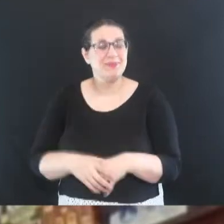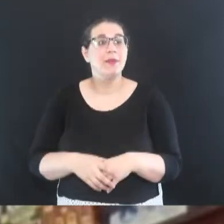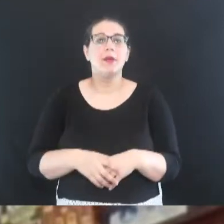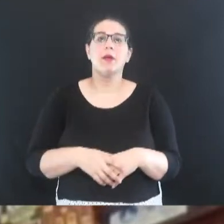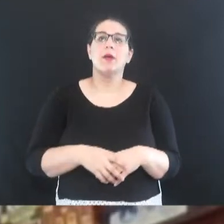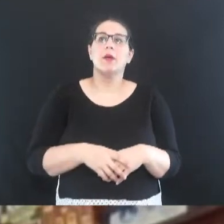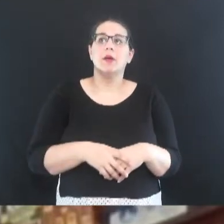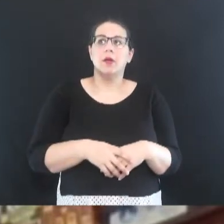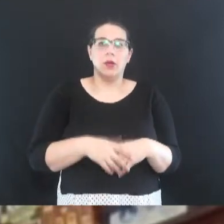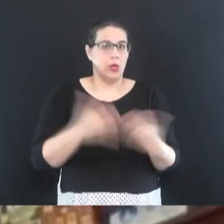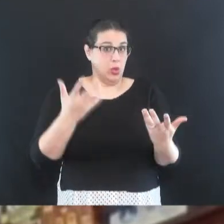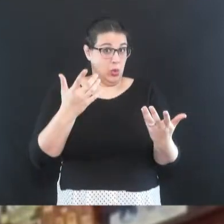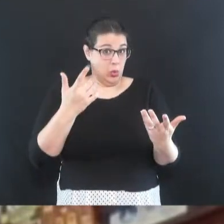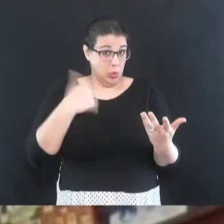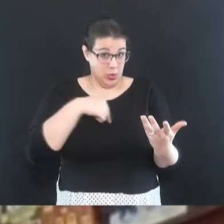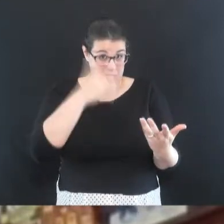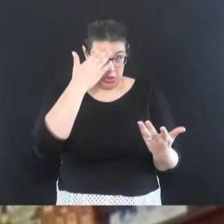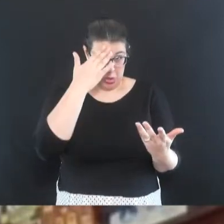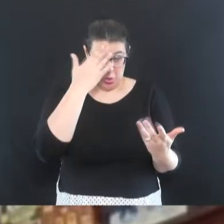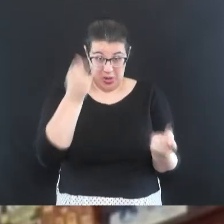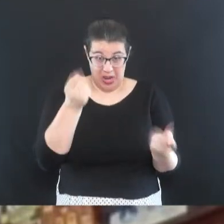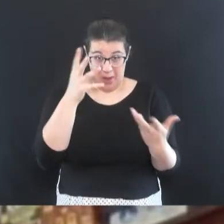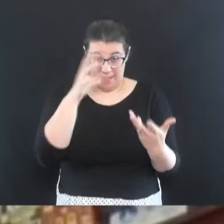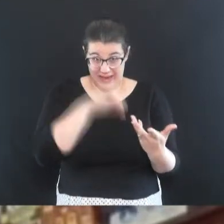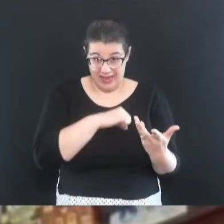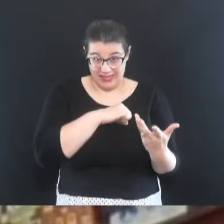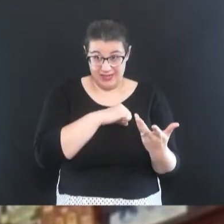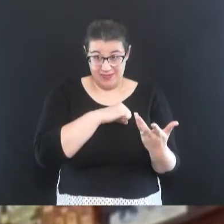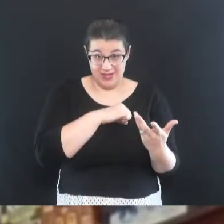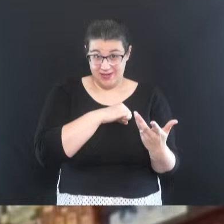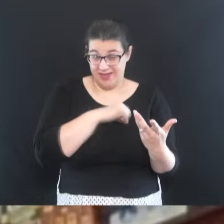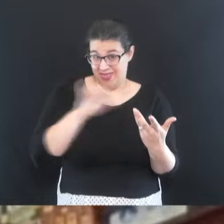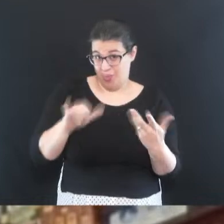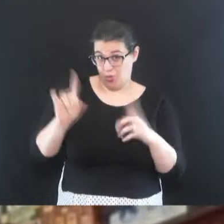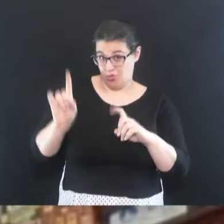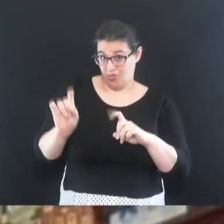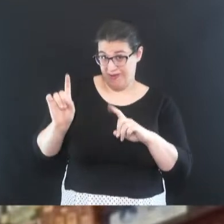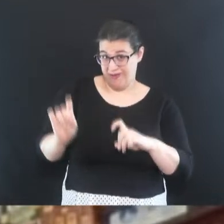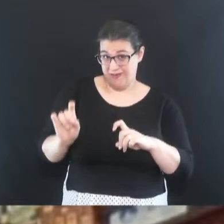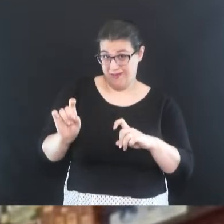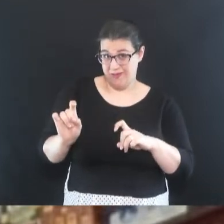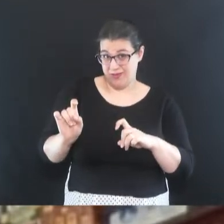have any estimates on how far along they are in the trials? When they